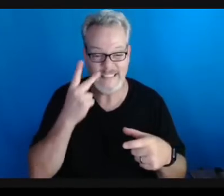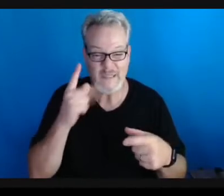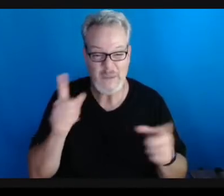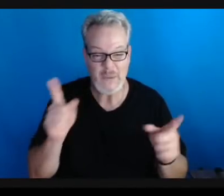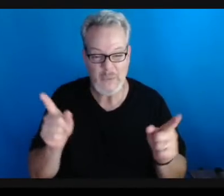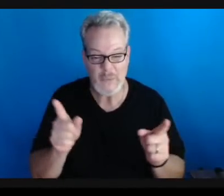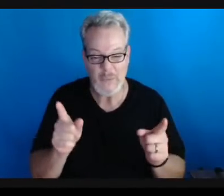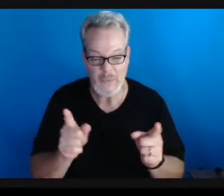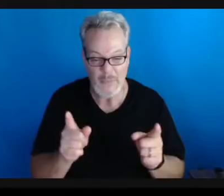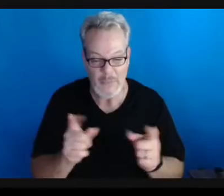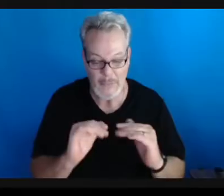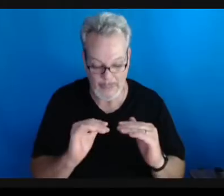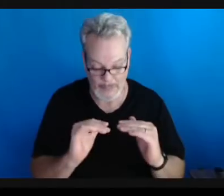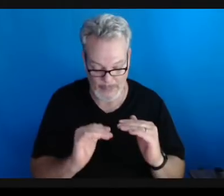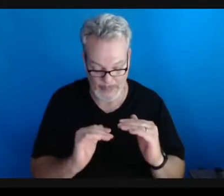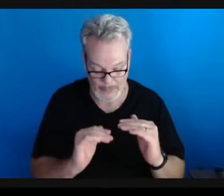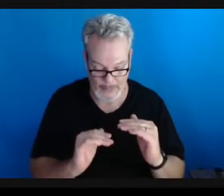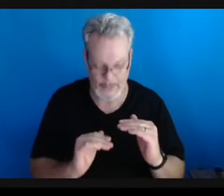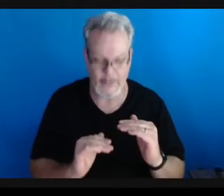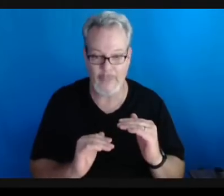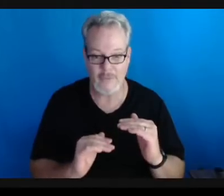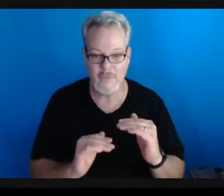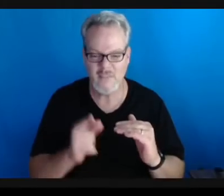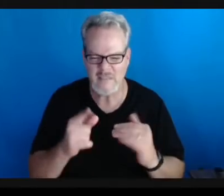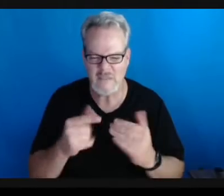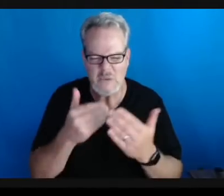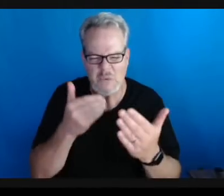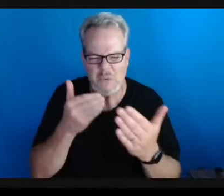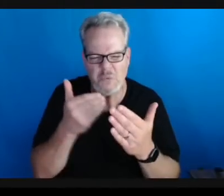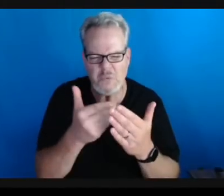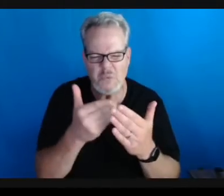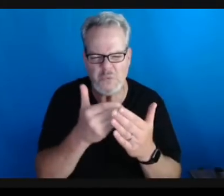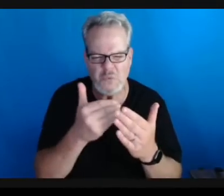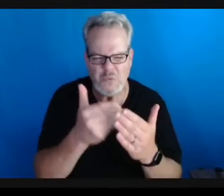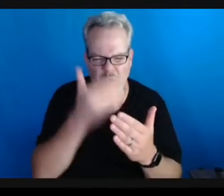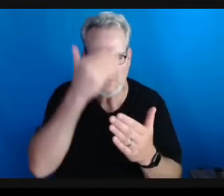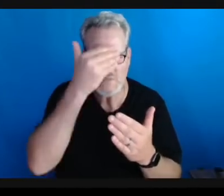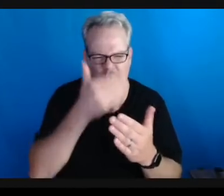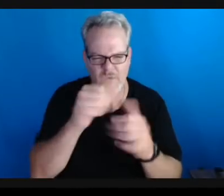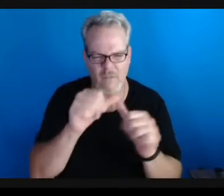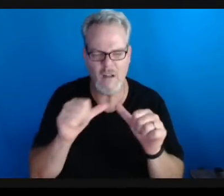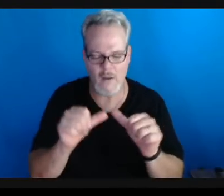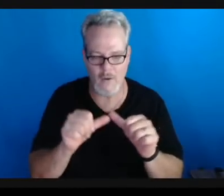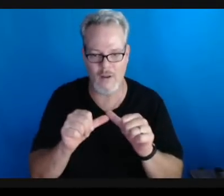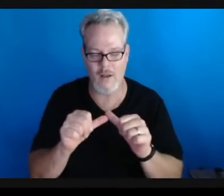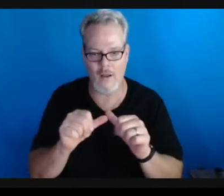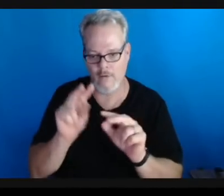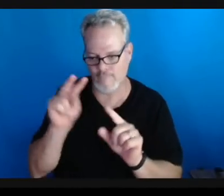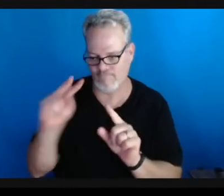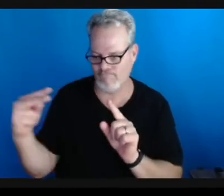a little bit relative to this foreground right there. So that's the episode 19 from the V2 camera.